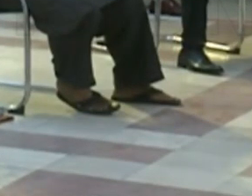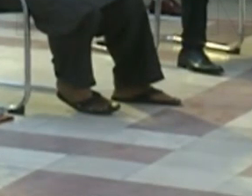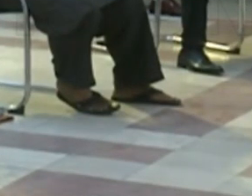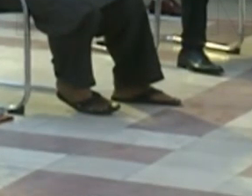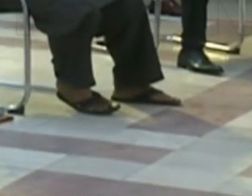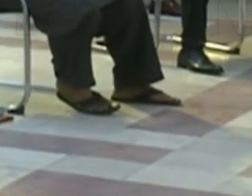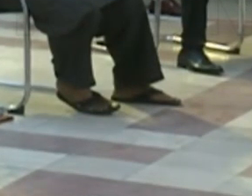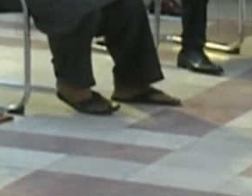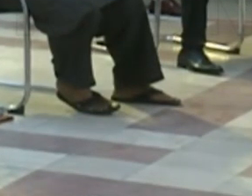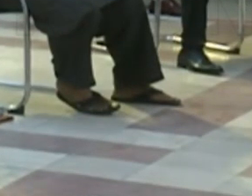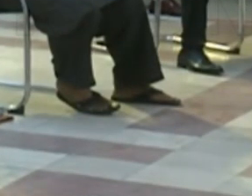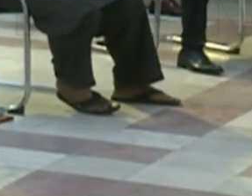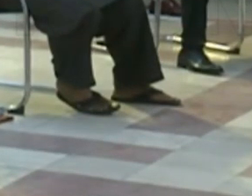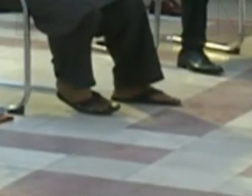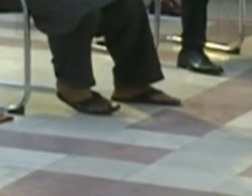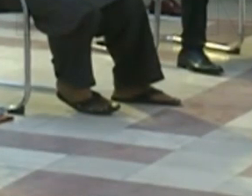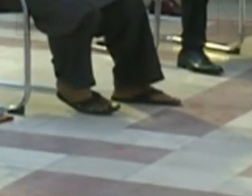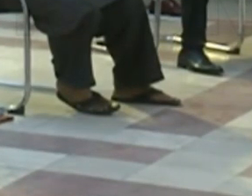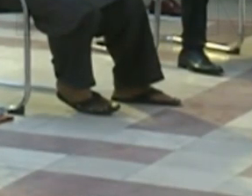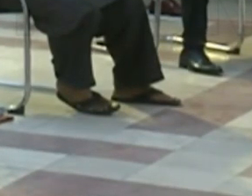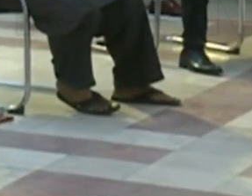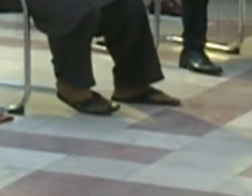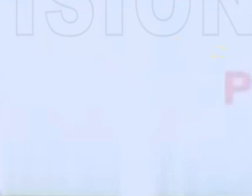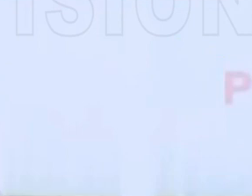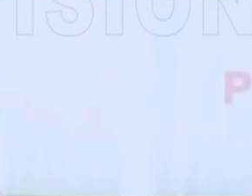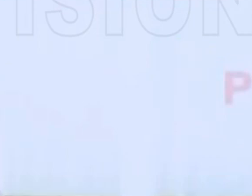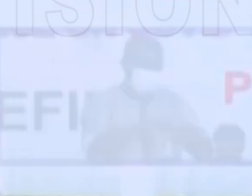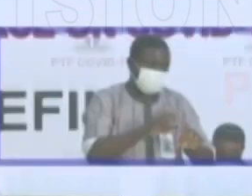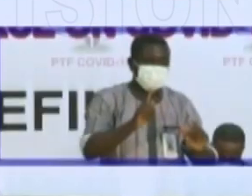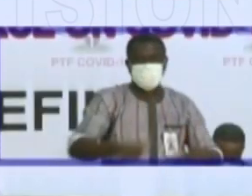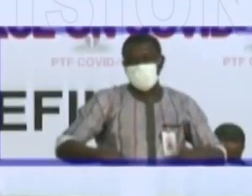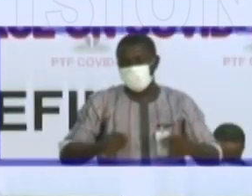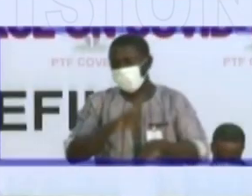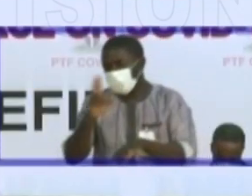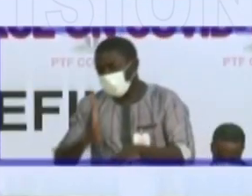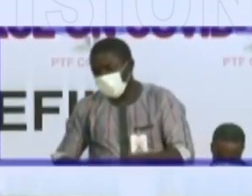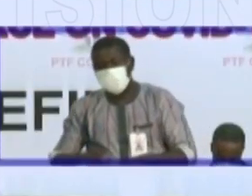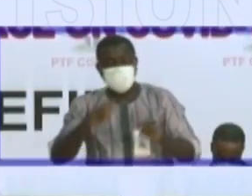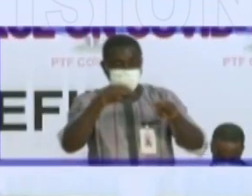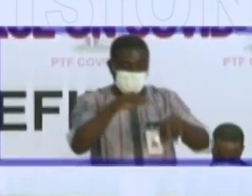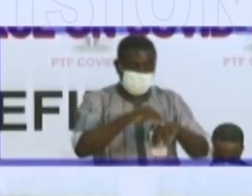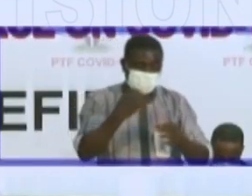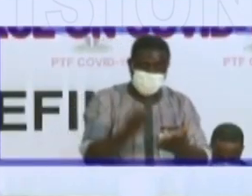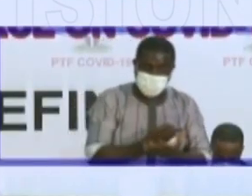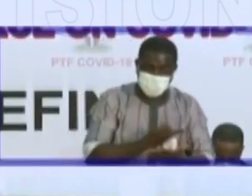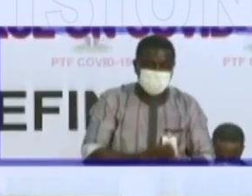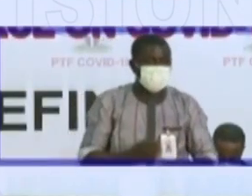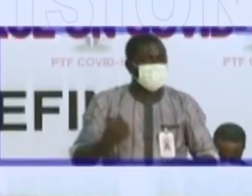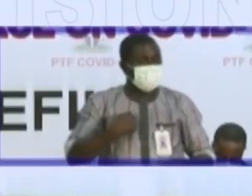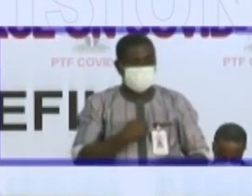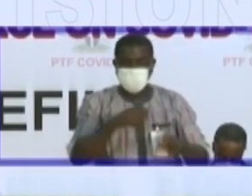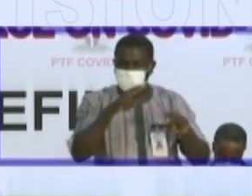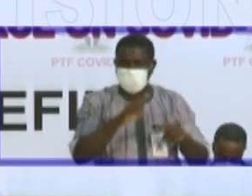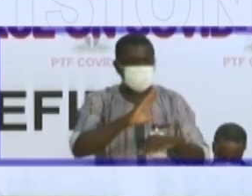factors. We are looking at the nation, we are looking at the lives of the nation, we are looking at the economy, we are looking at the